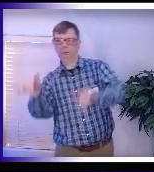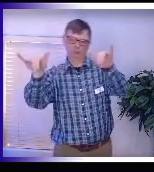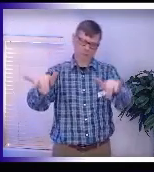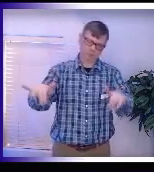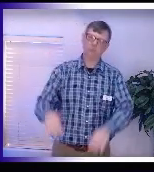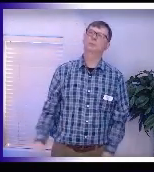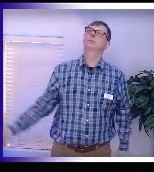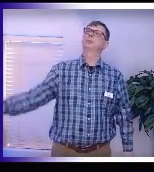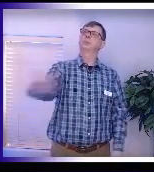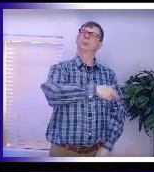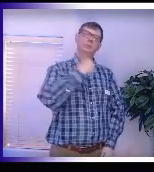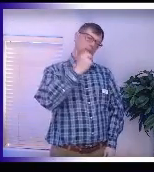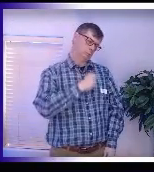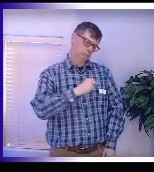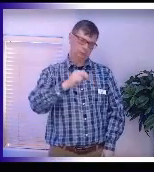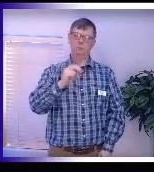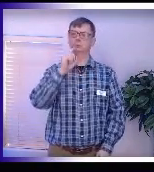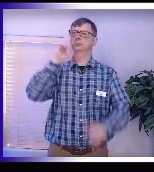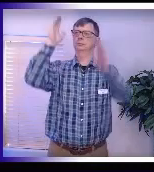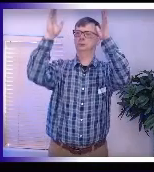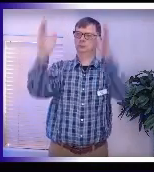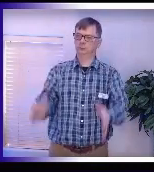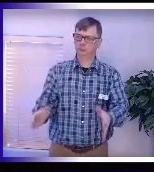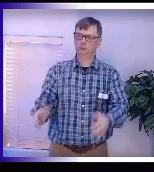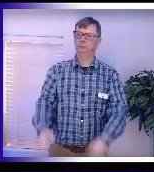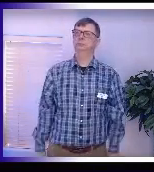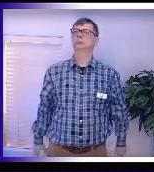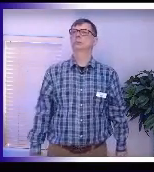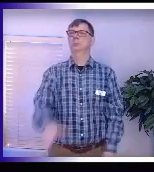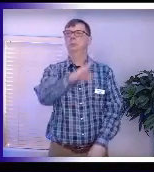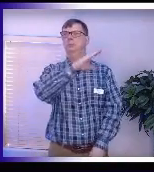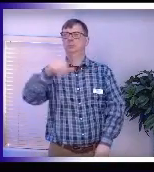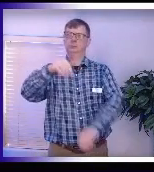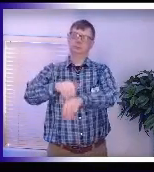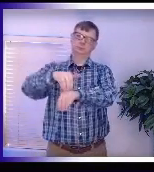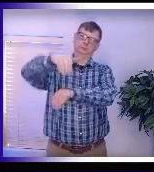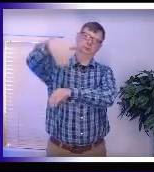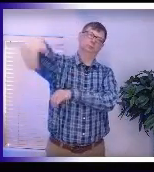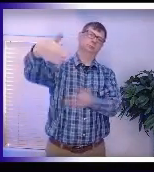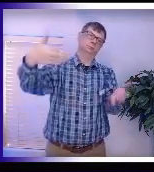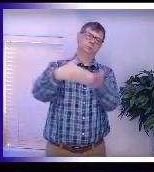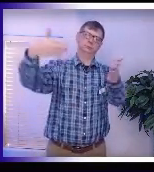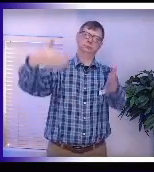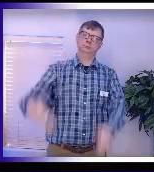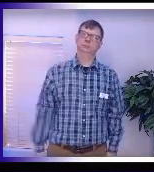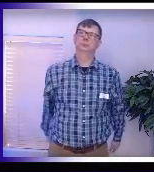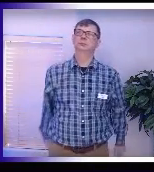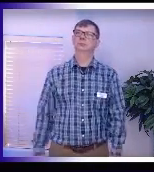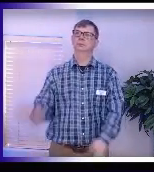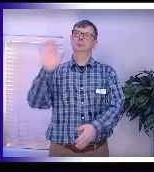we prize certainty as the journey's end. And that's the great